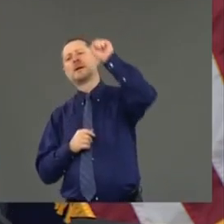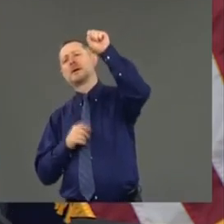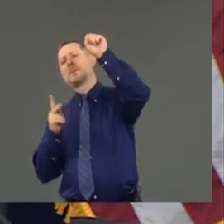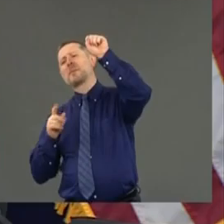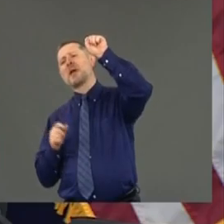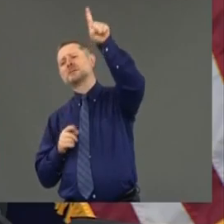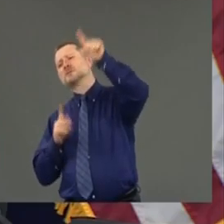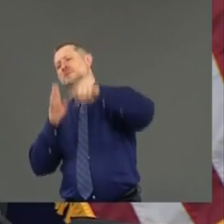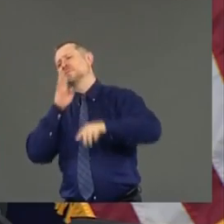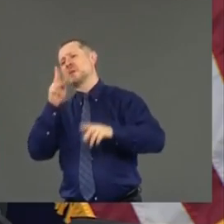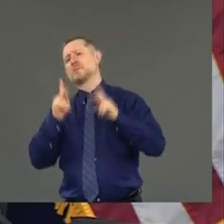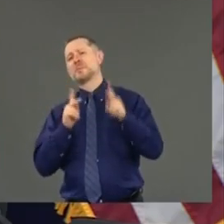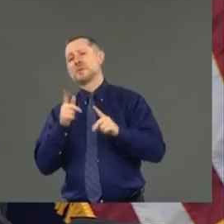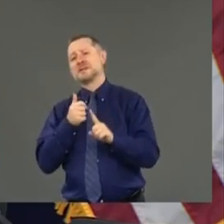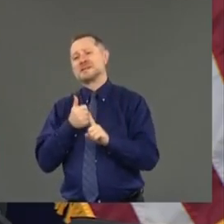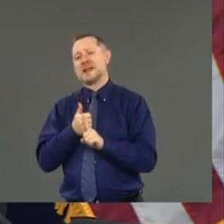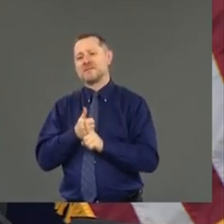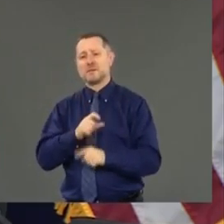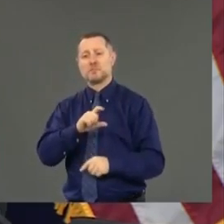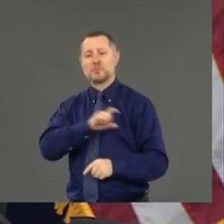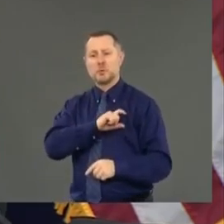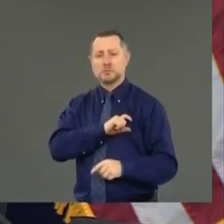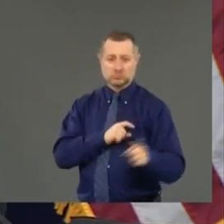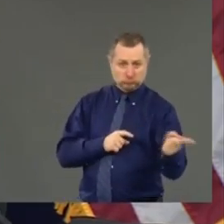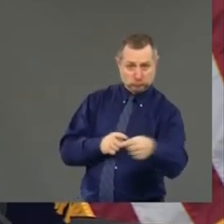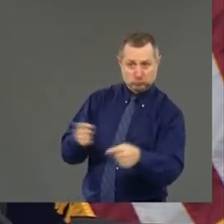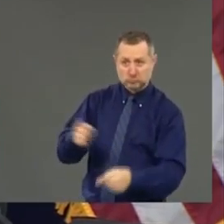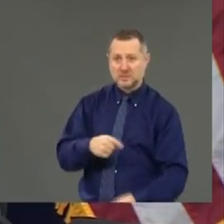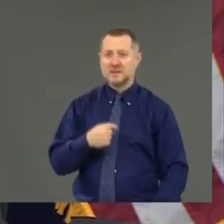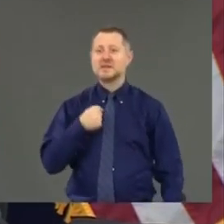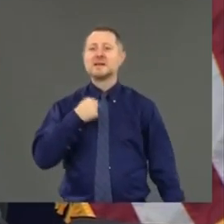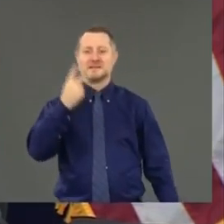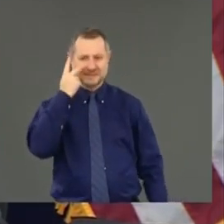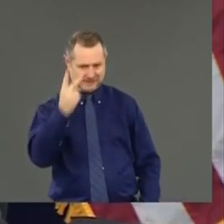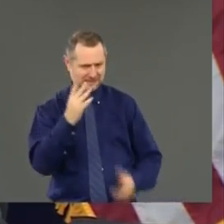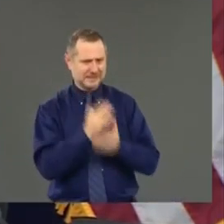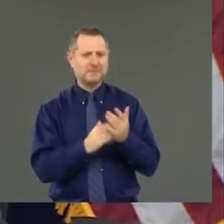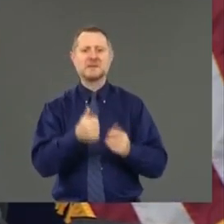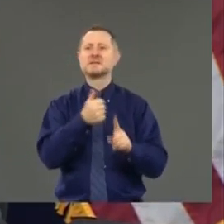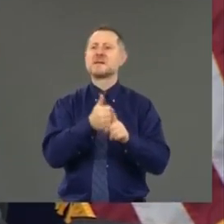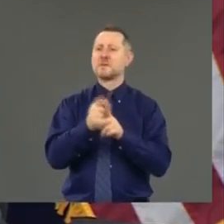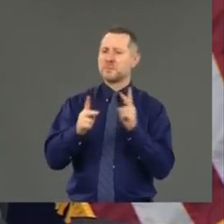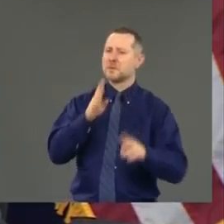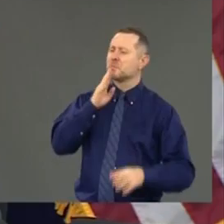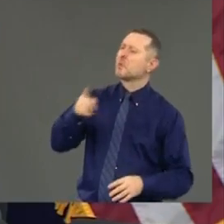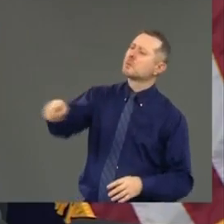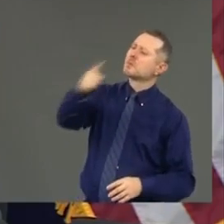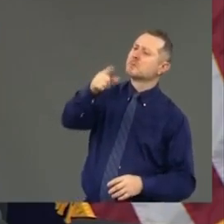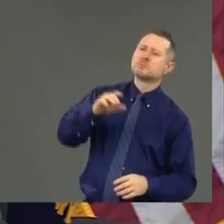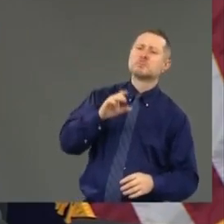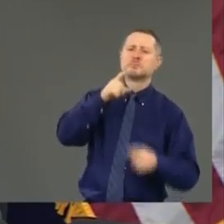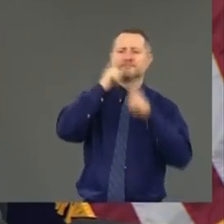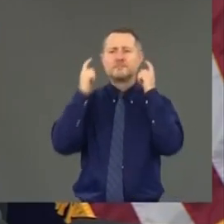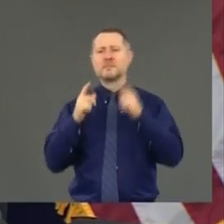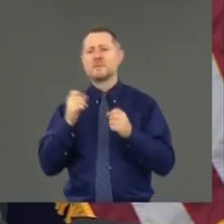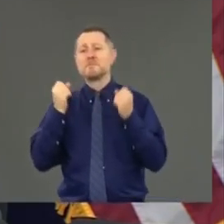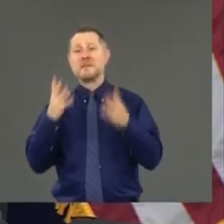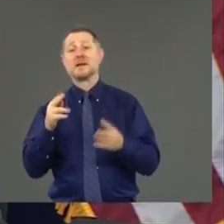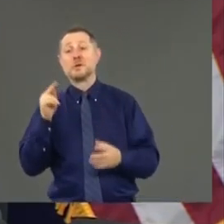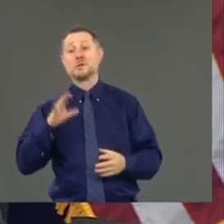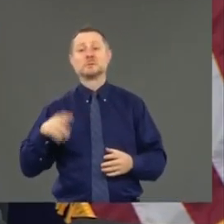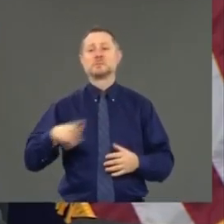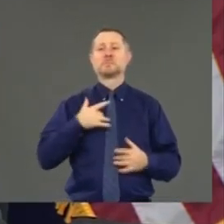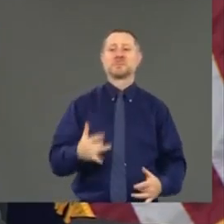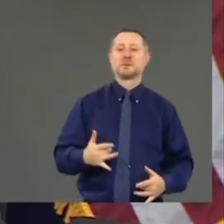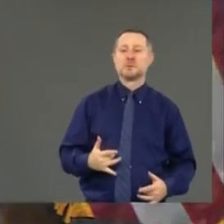people giving others a hard time if they're not wearing masks. You see that a little bit. You see that a little bit. But most people, you know, New York, try to mind their business.